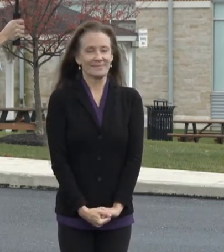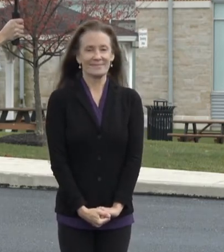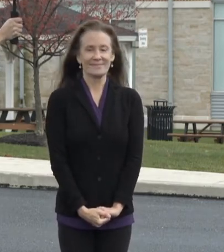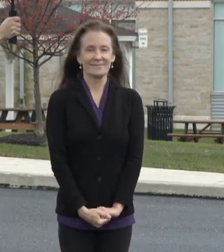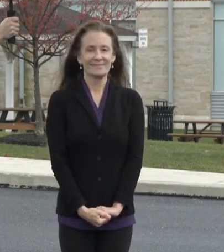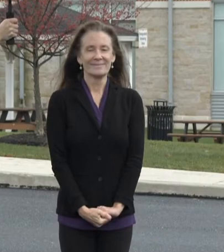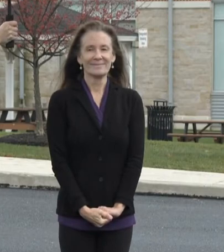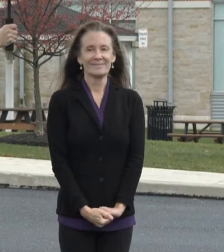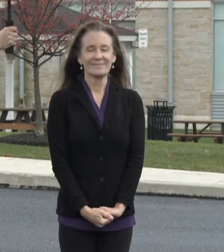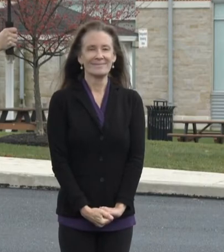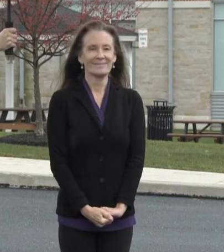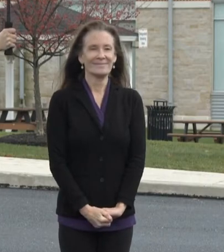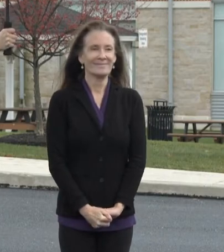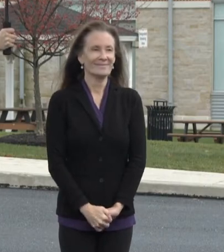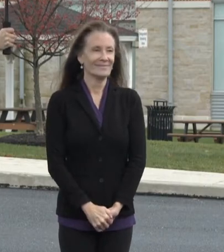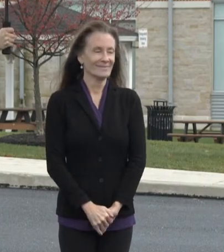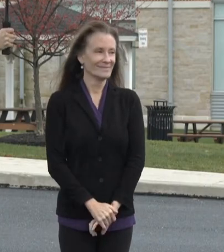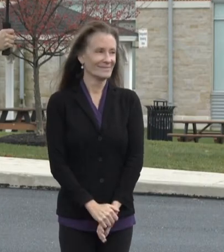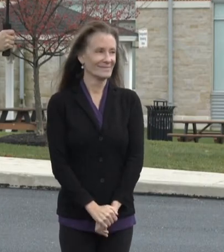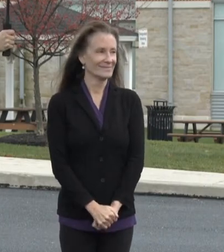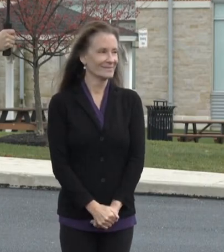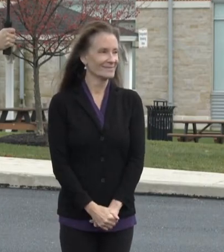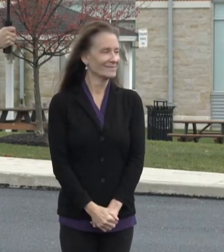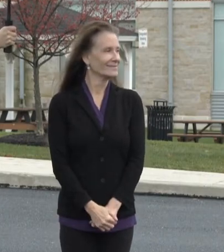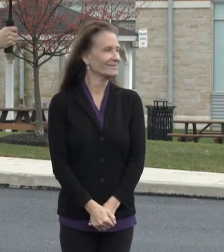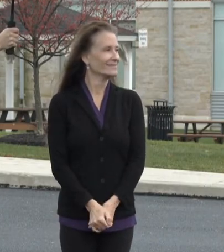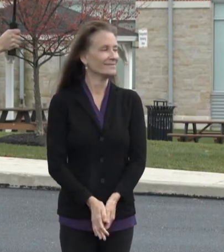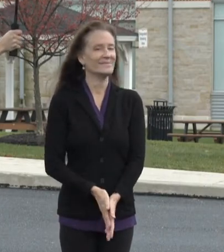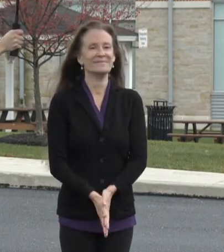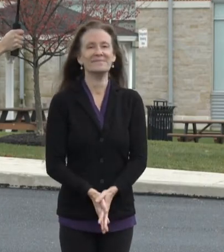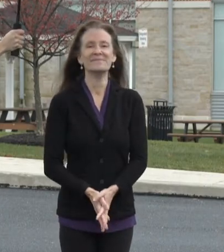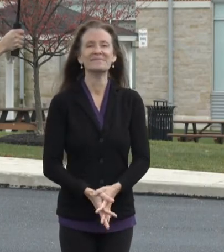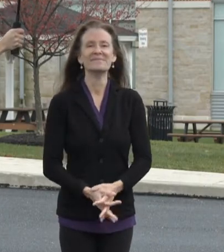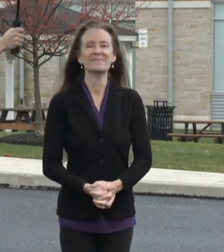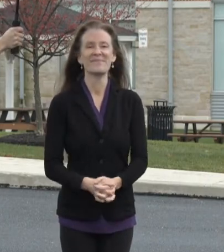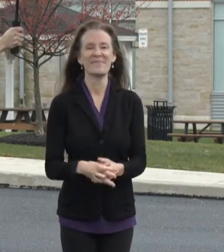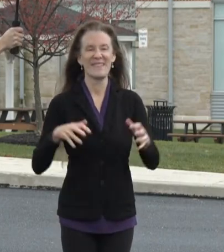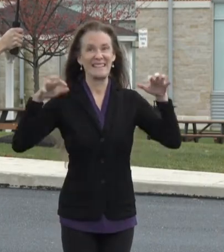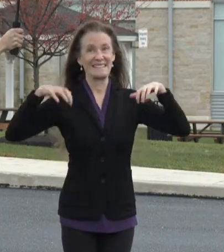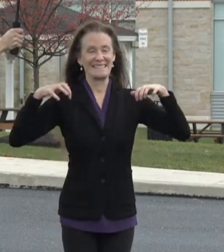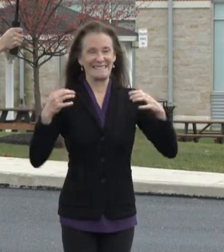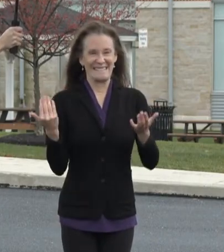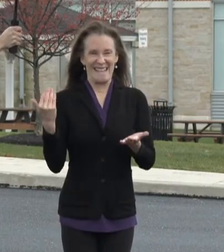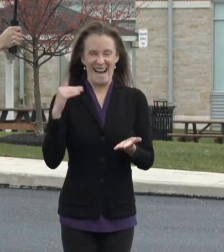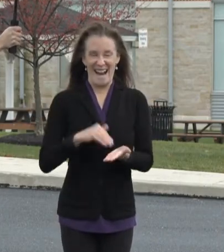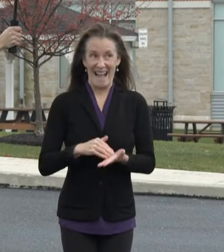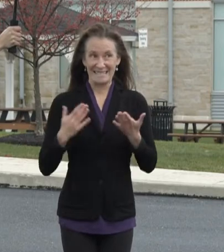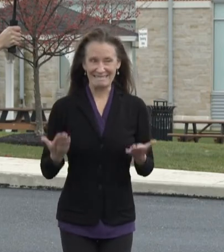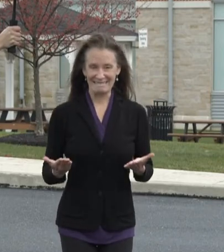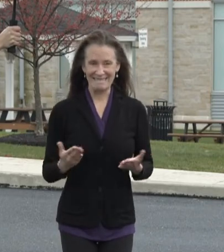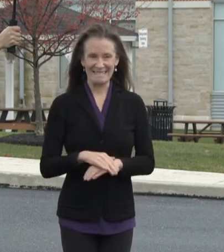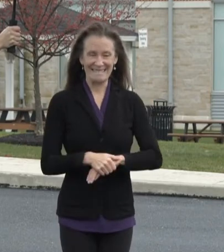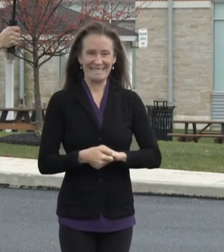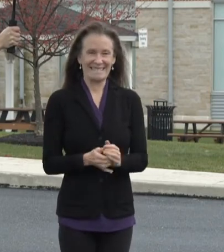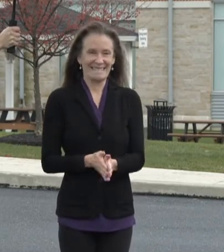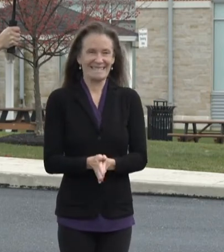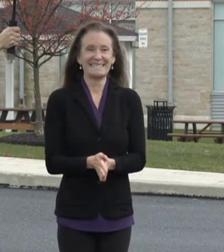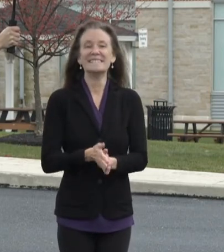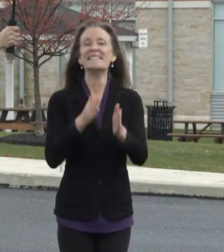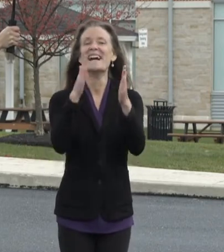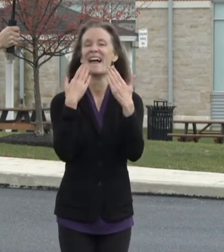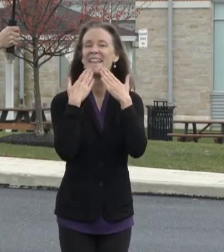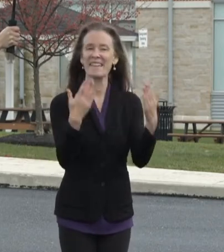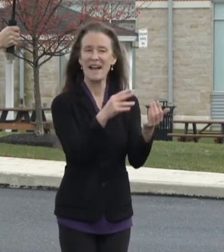And here comes the rain again, apparently. So. Thank you, Dr. Levine, and good